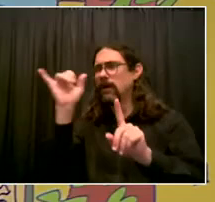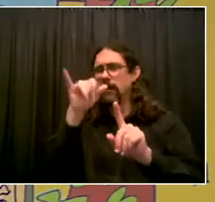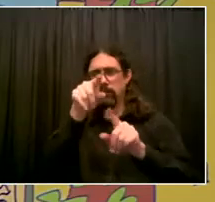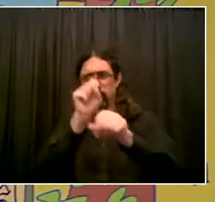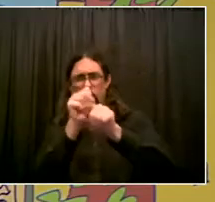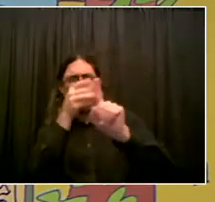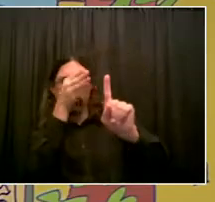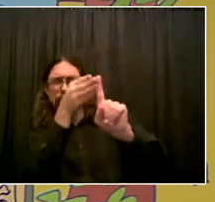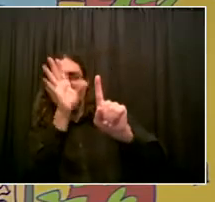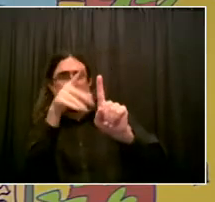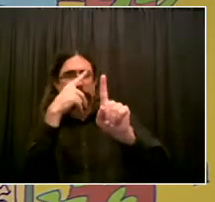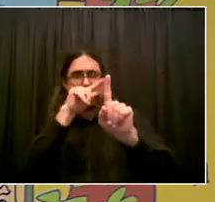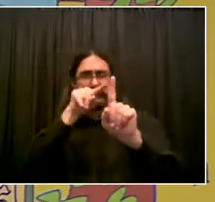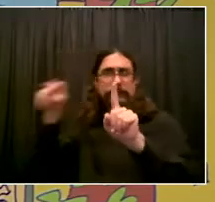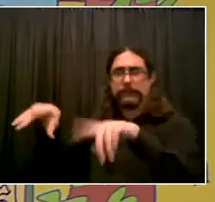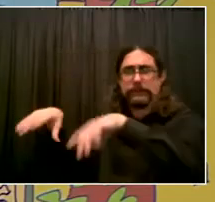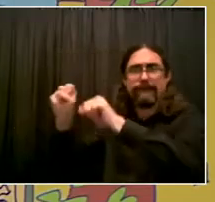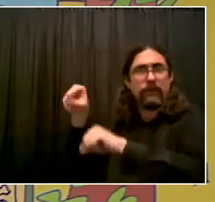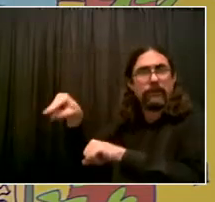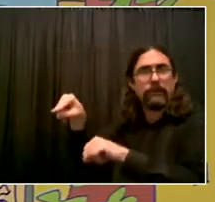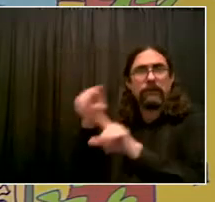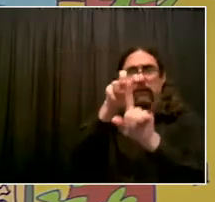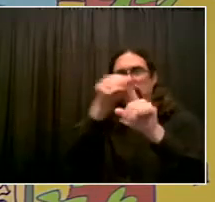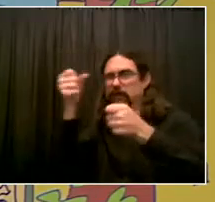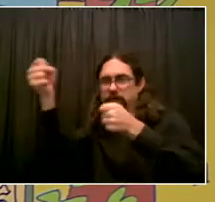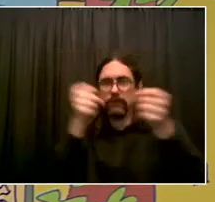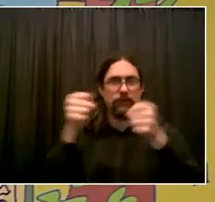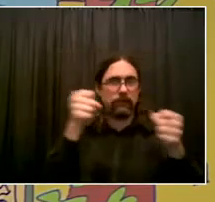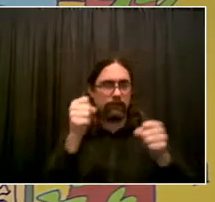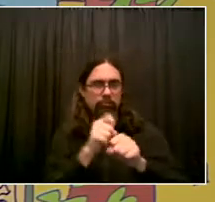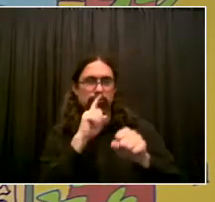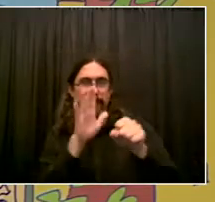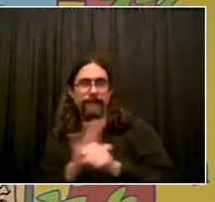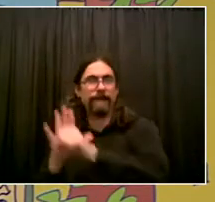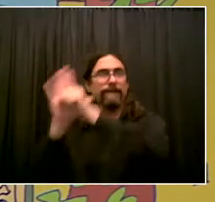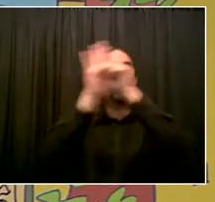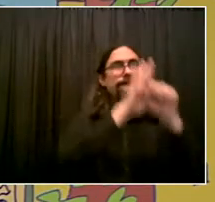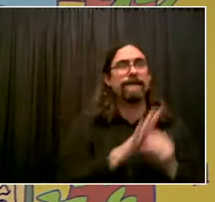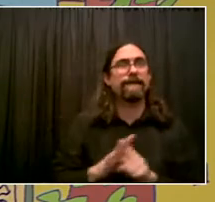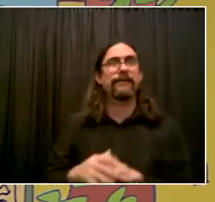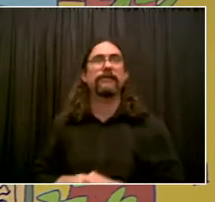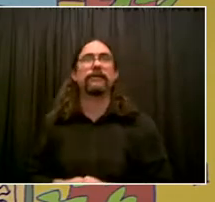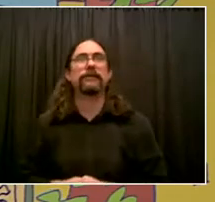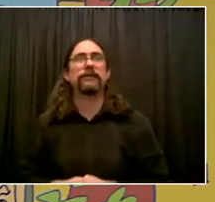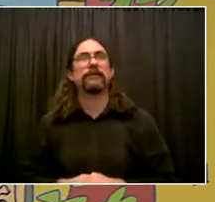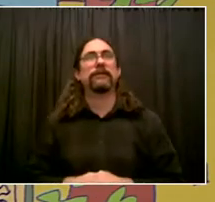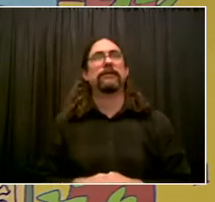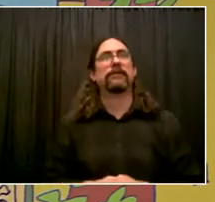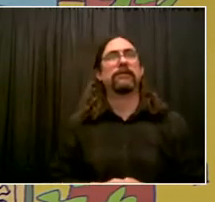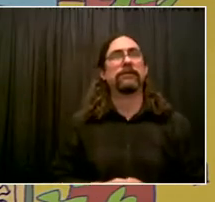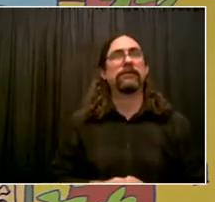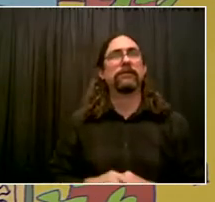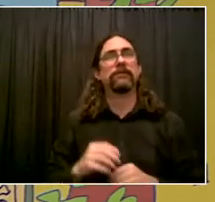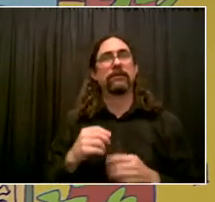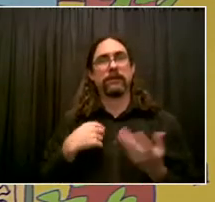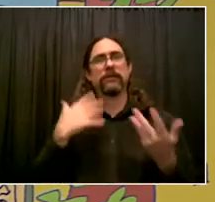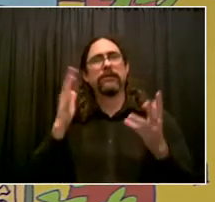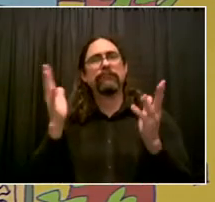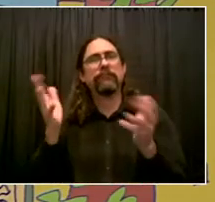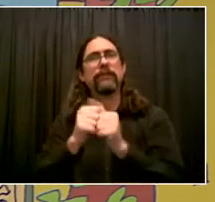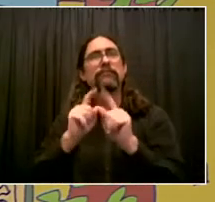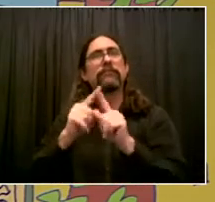most crucial operational agencies, and every one of them said they were confident that it was the right thing to do. And